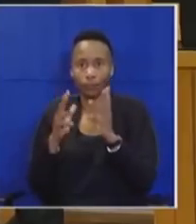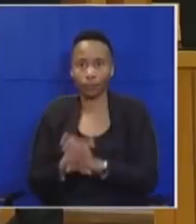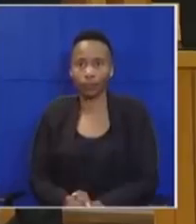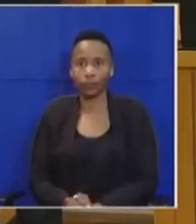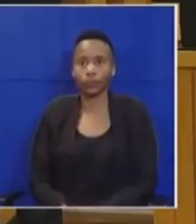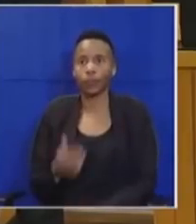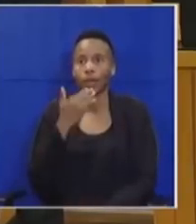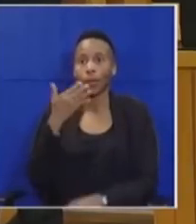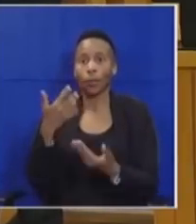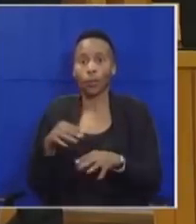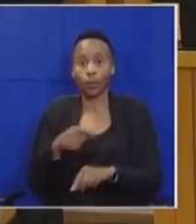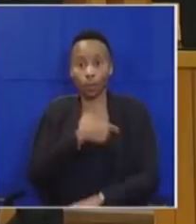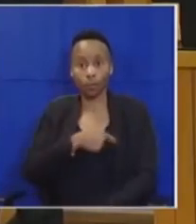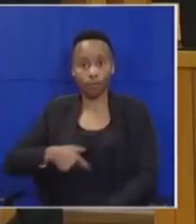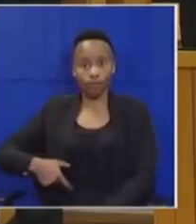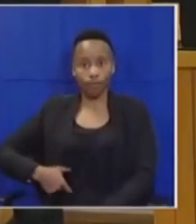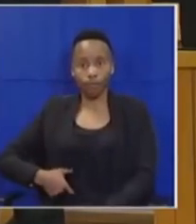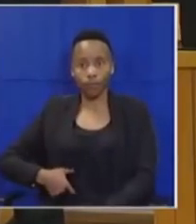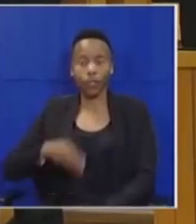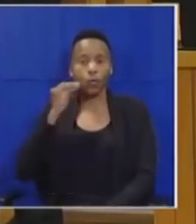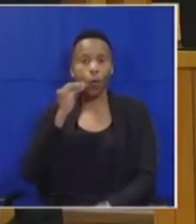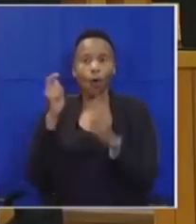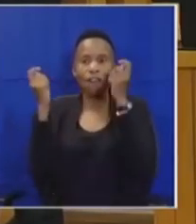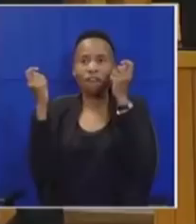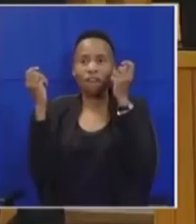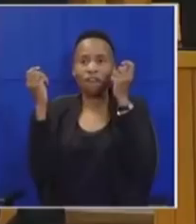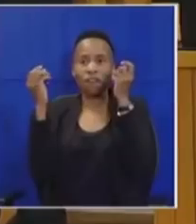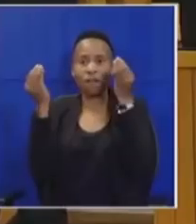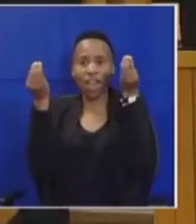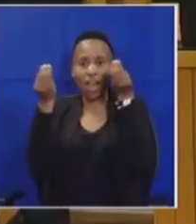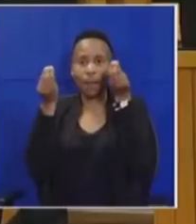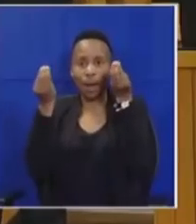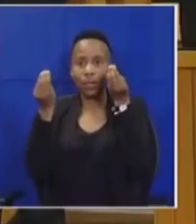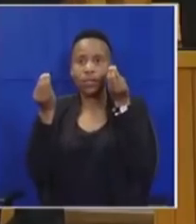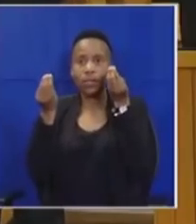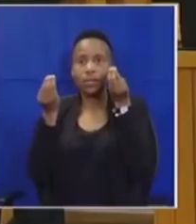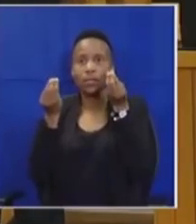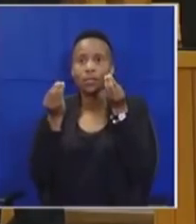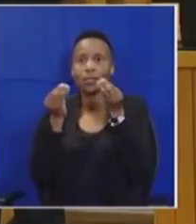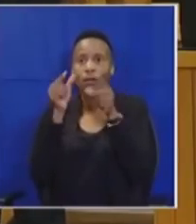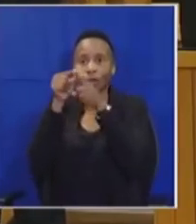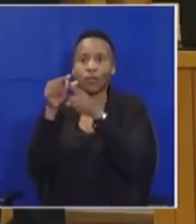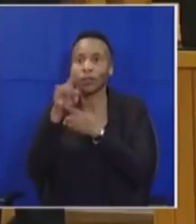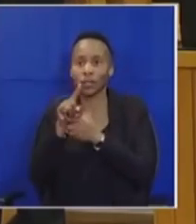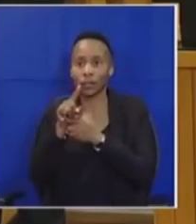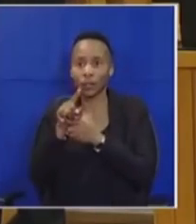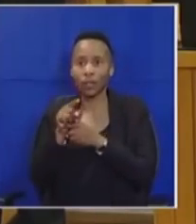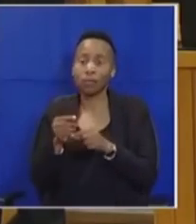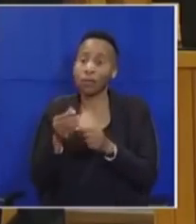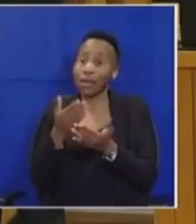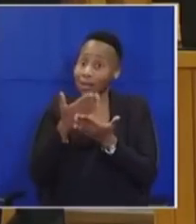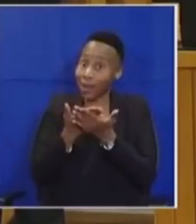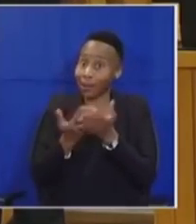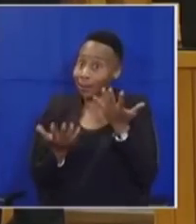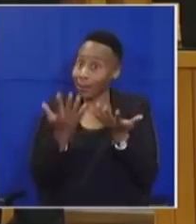Thank you, Mr. President. You know, there's a famous saying that says, you can either make a noise or make a difference.